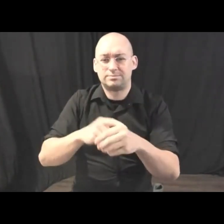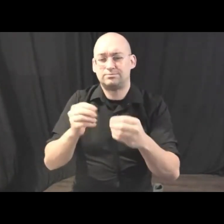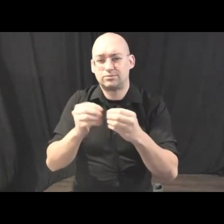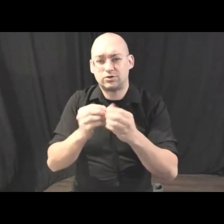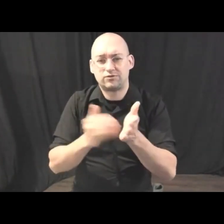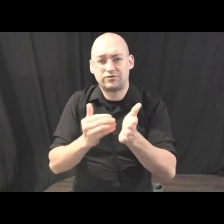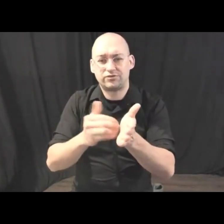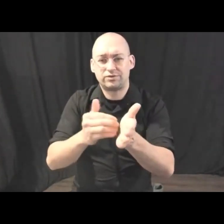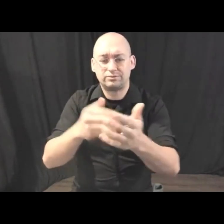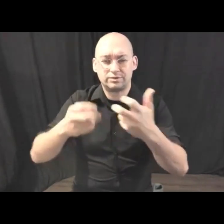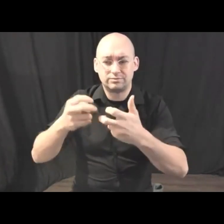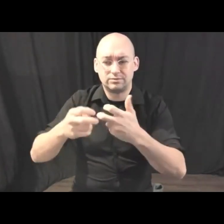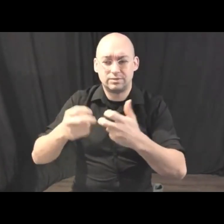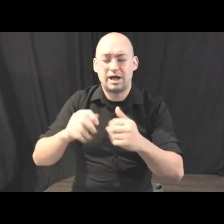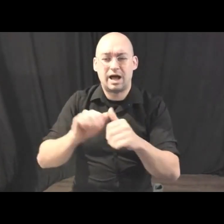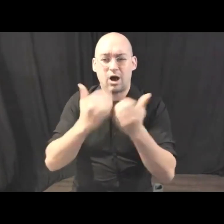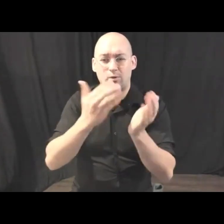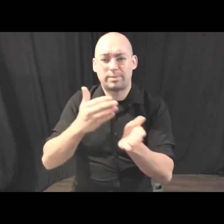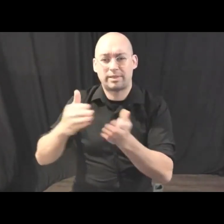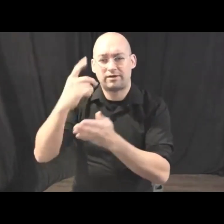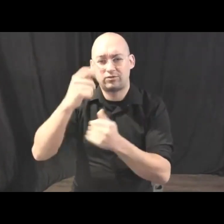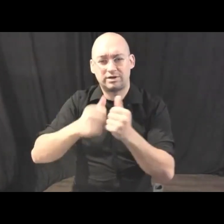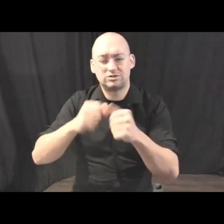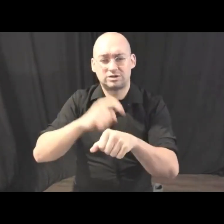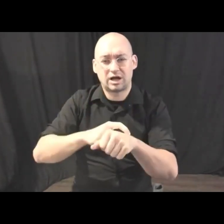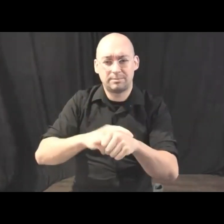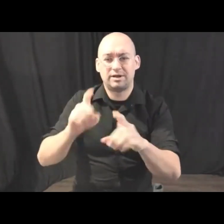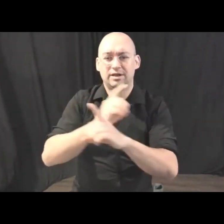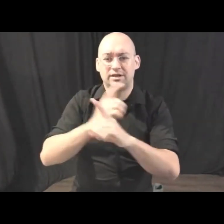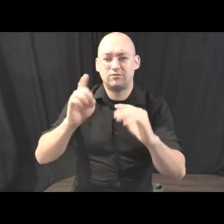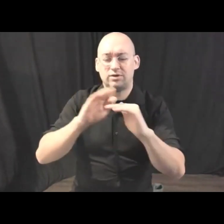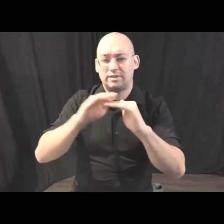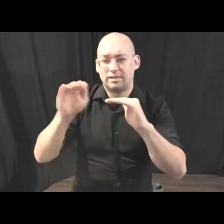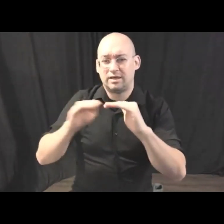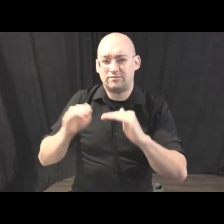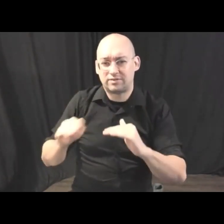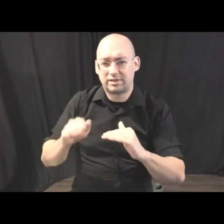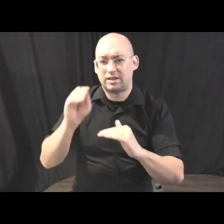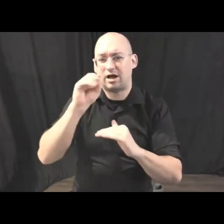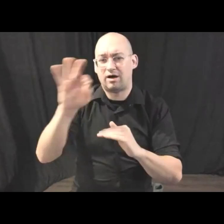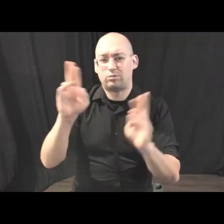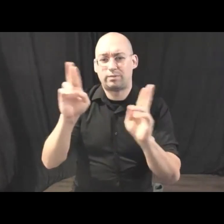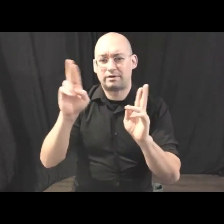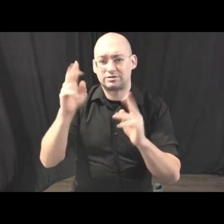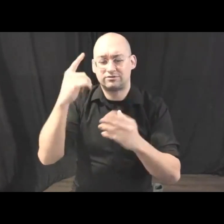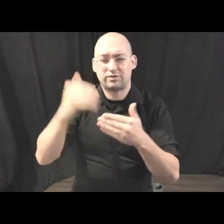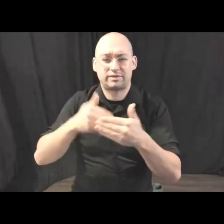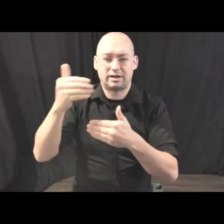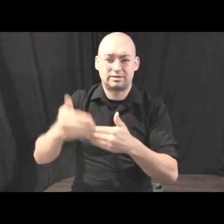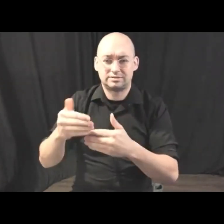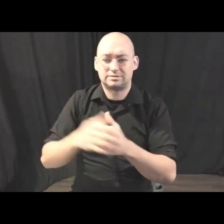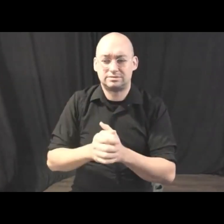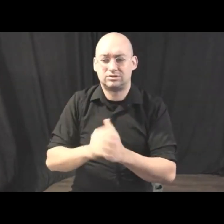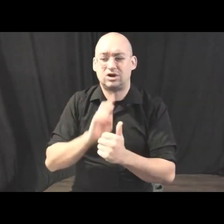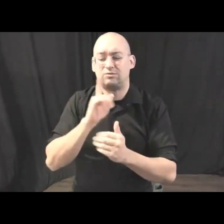we learning from each time and having a different level of preparedness coming into the next experience? So really leaning